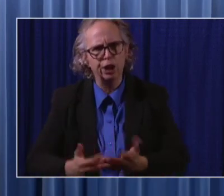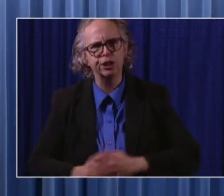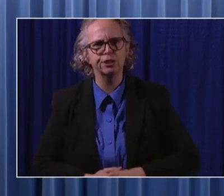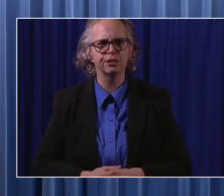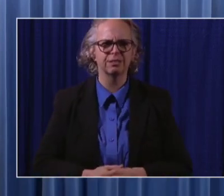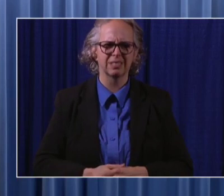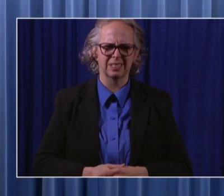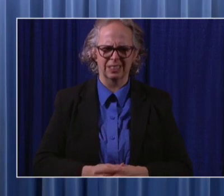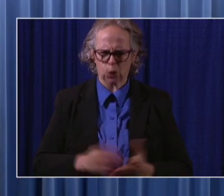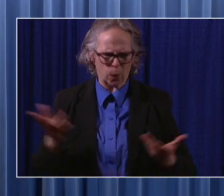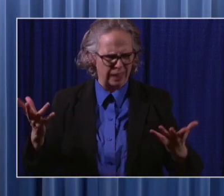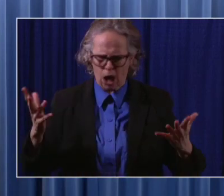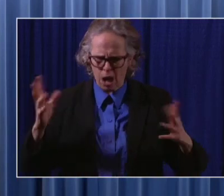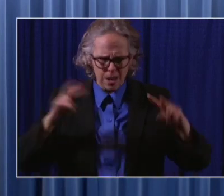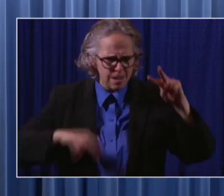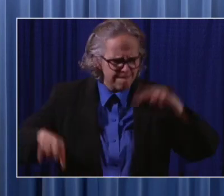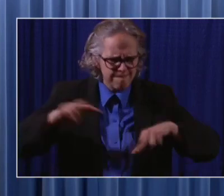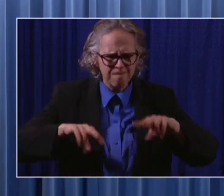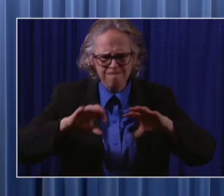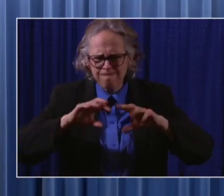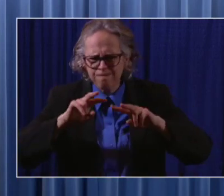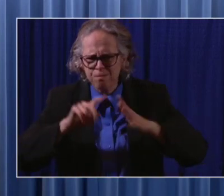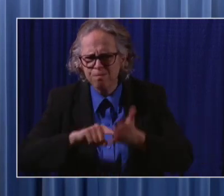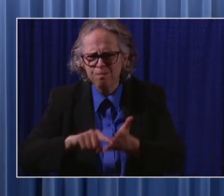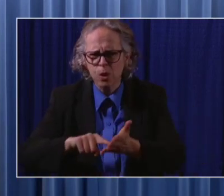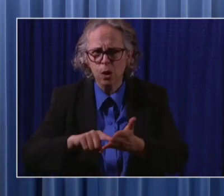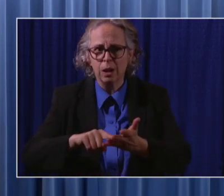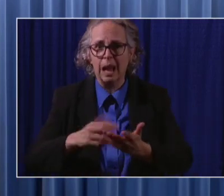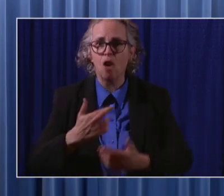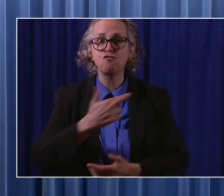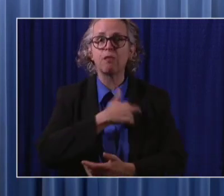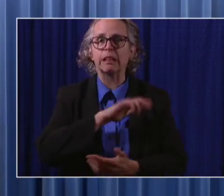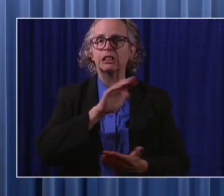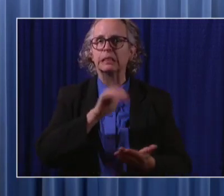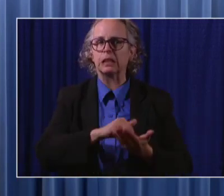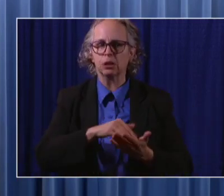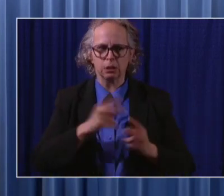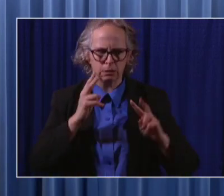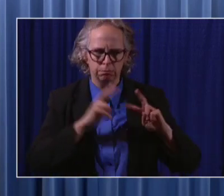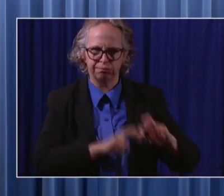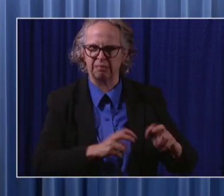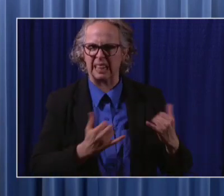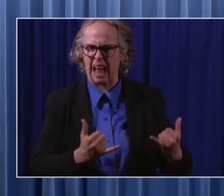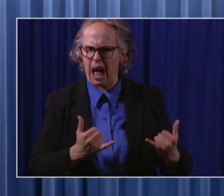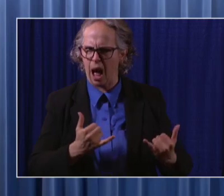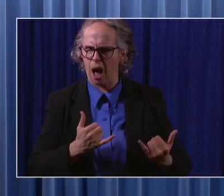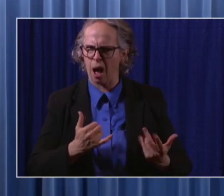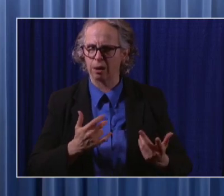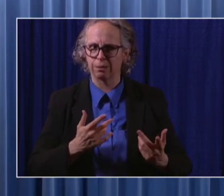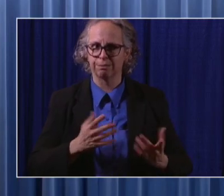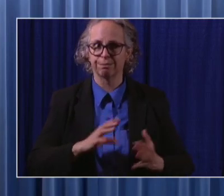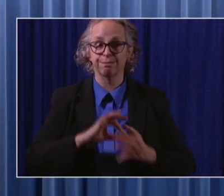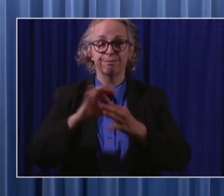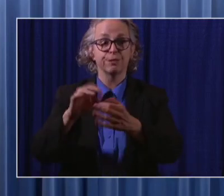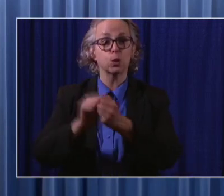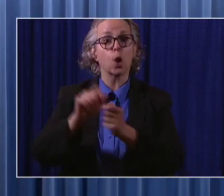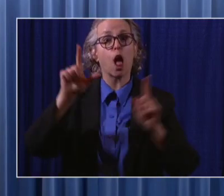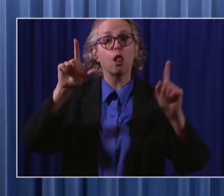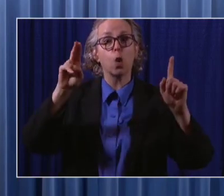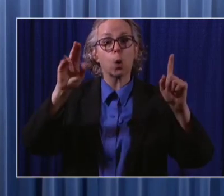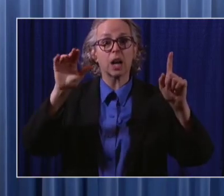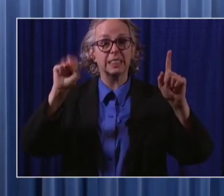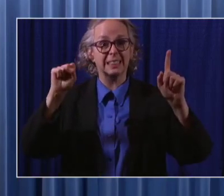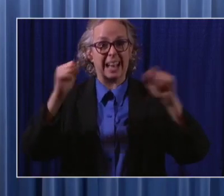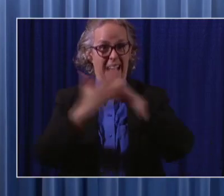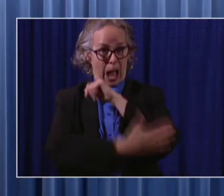potential outbreak at a religious center. Lucas County is up and showing very high numbers.